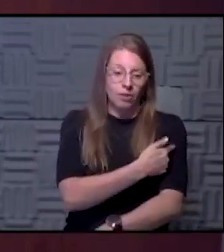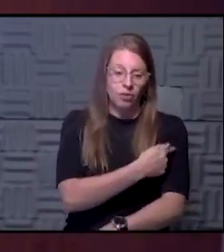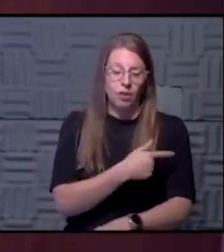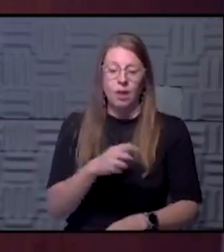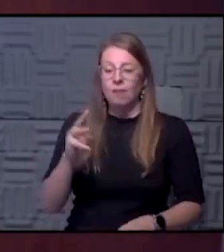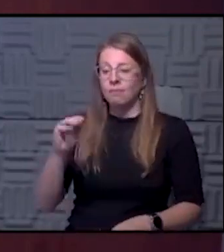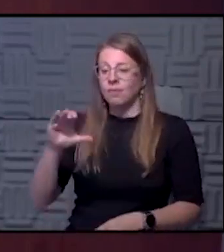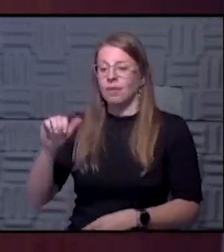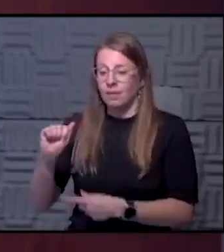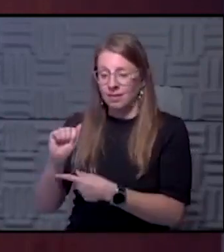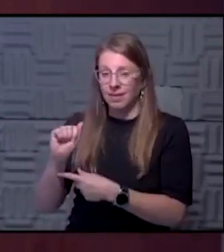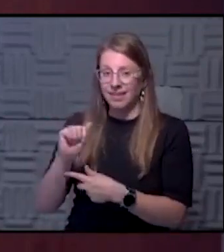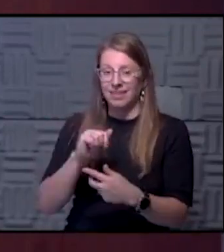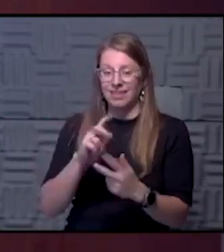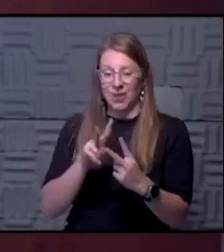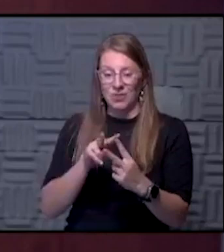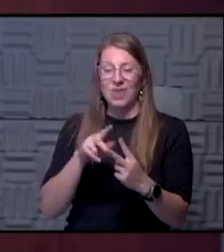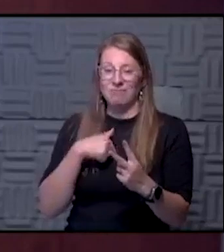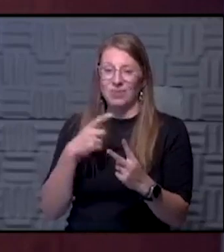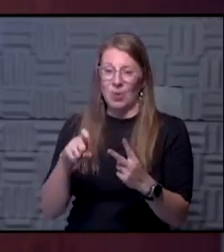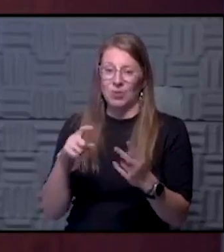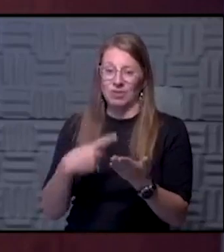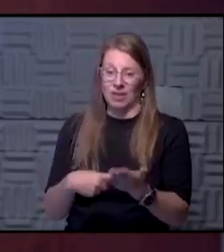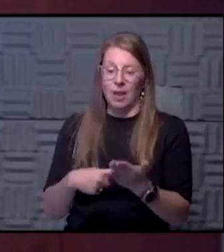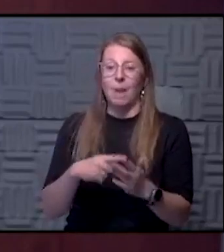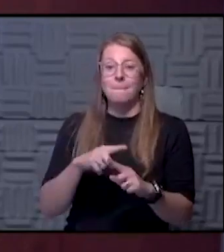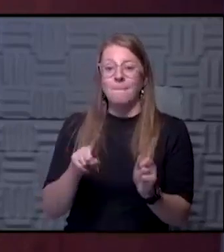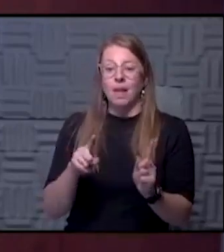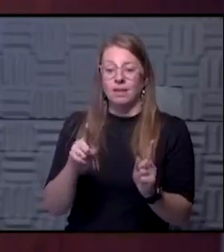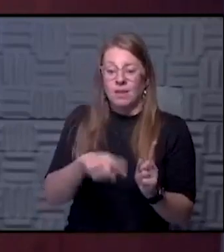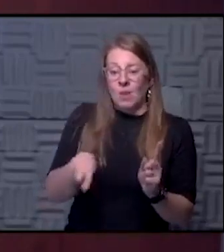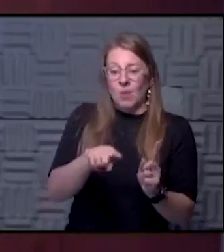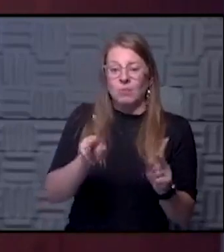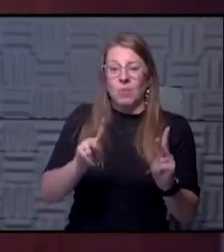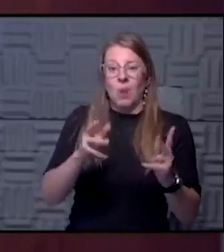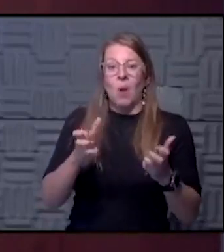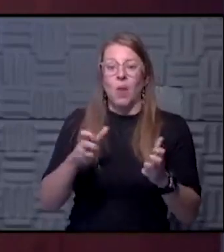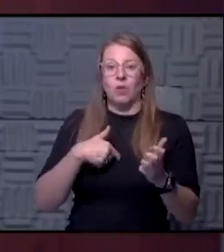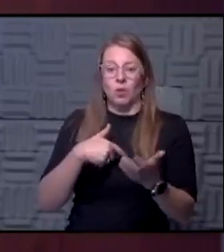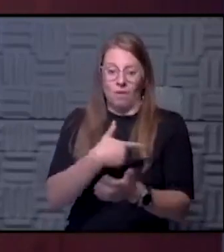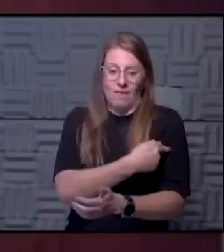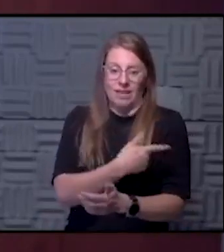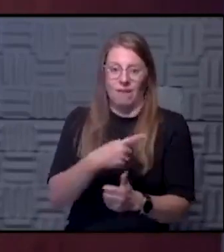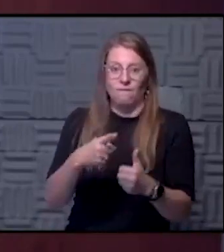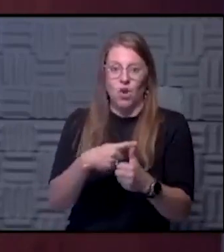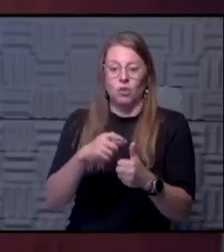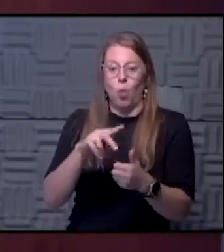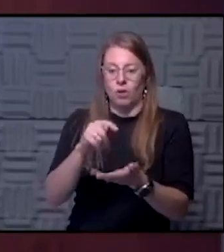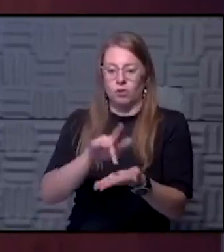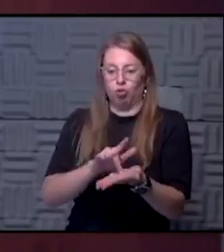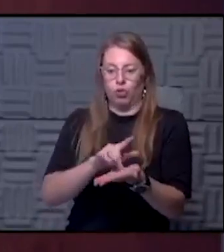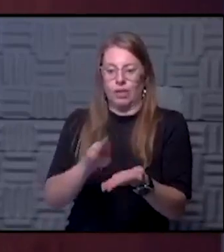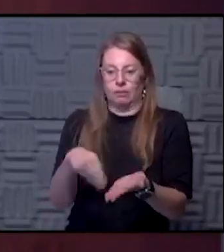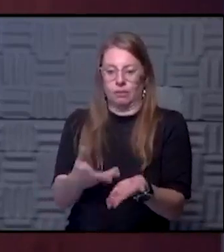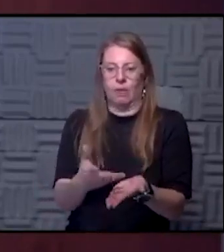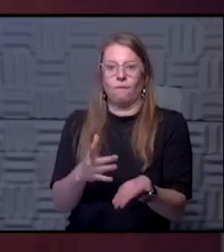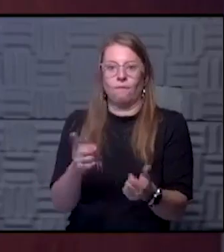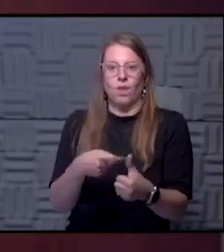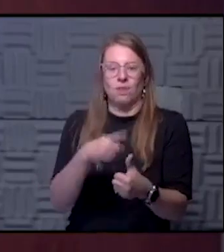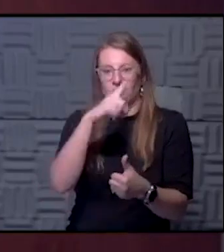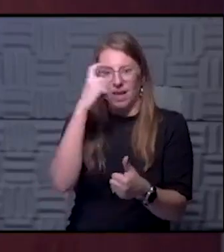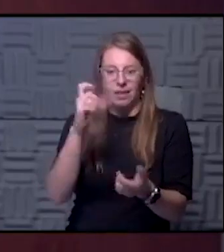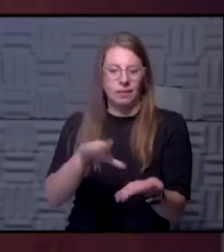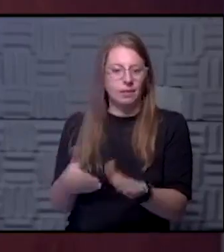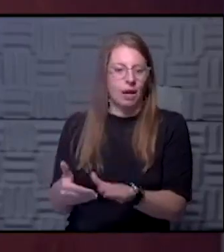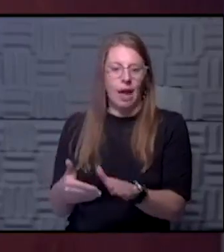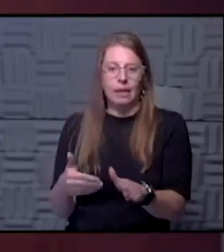monoclonal antibody, but those are the patients I want to vaccinate first. Those are the ones that I want to treat first because they have the highest